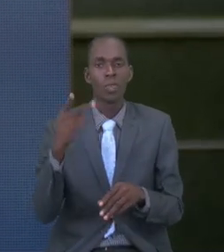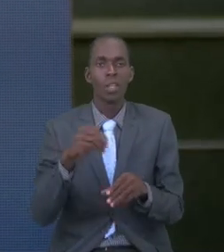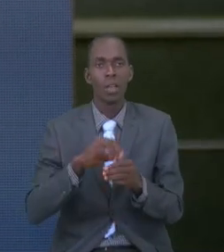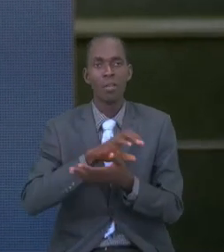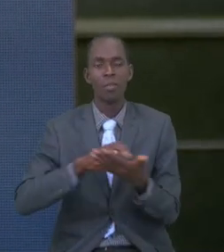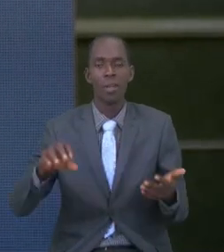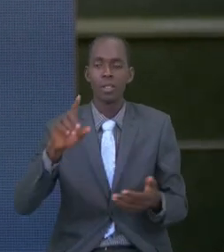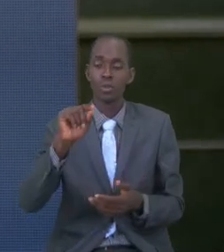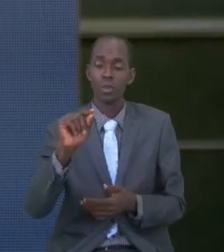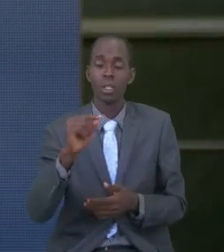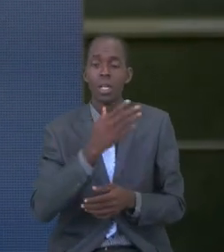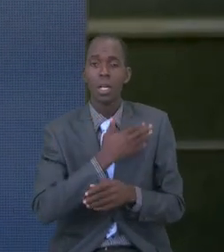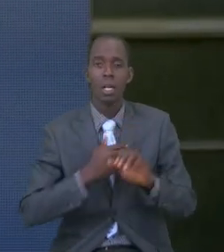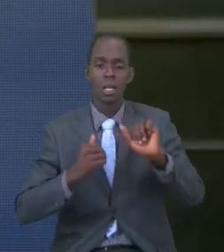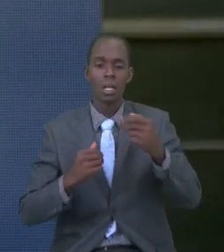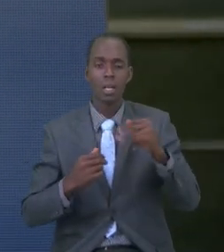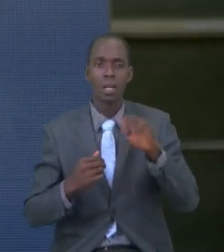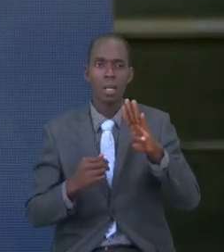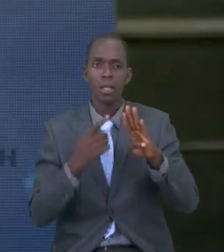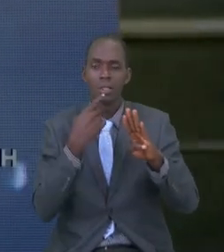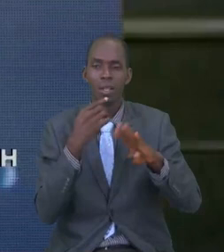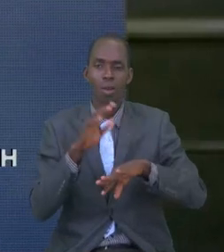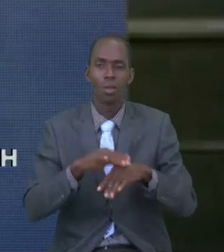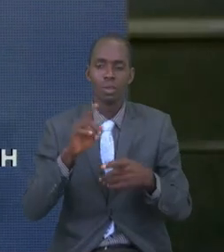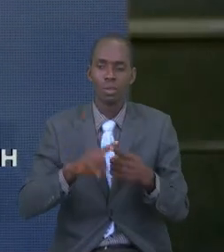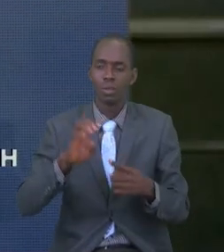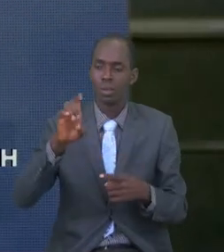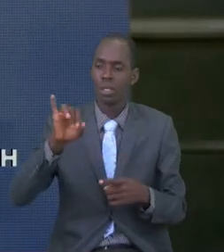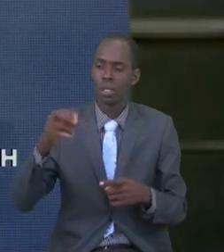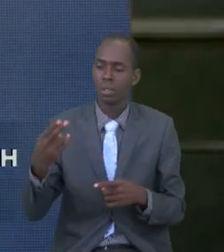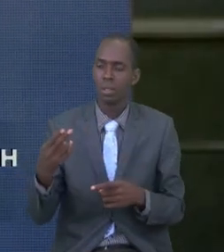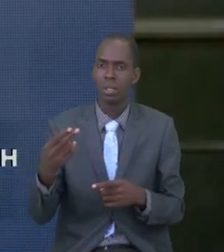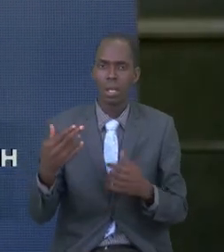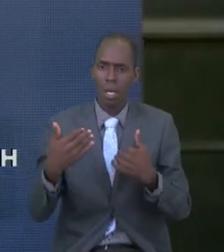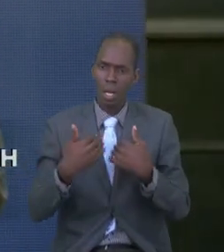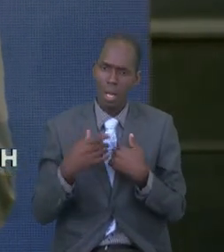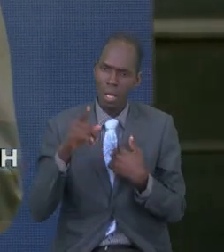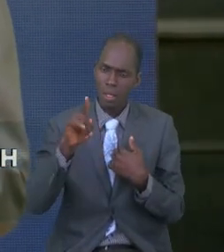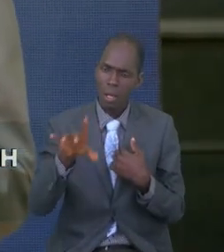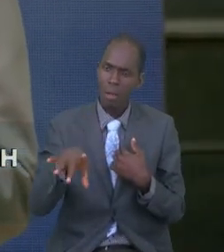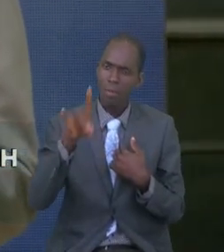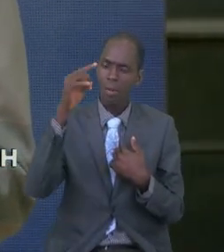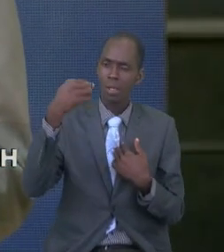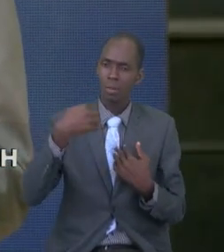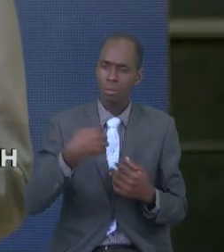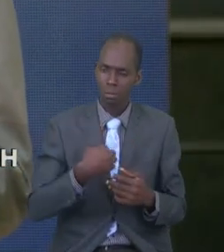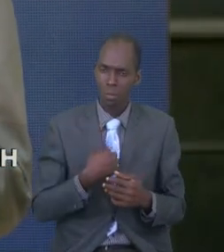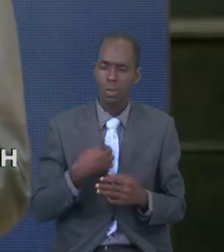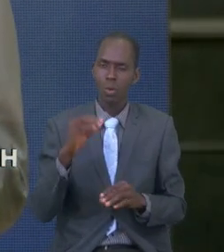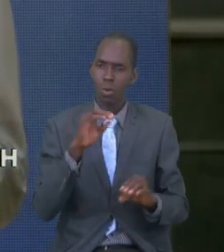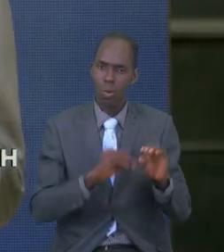it says, and Ahab said unto Elijah, hast thou found me,